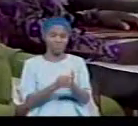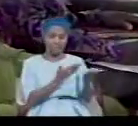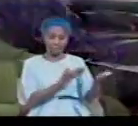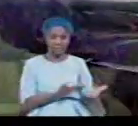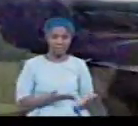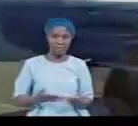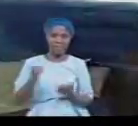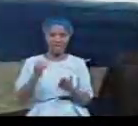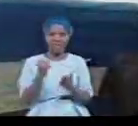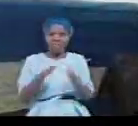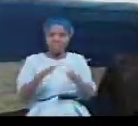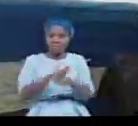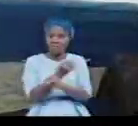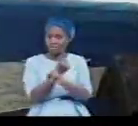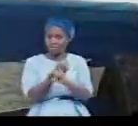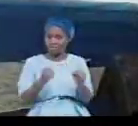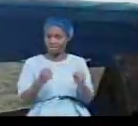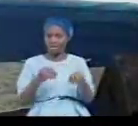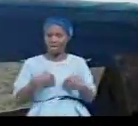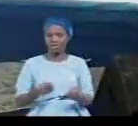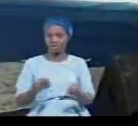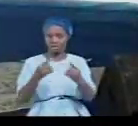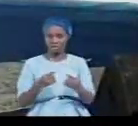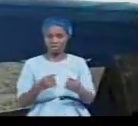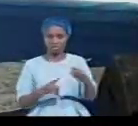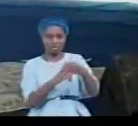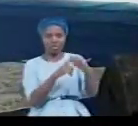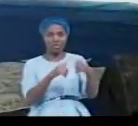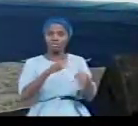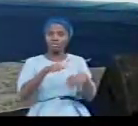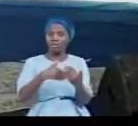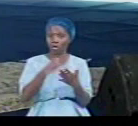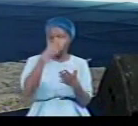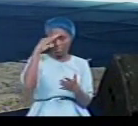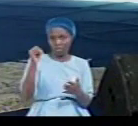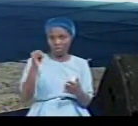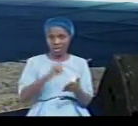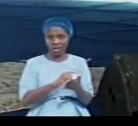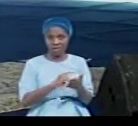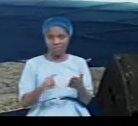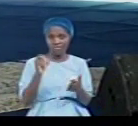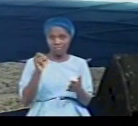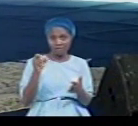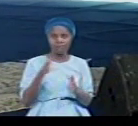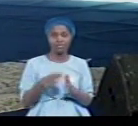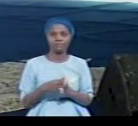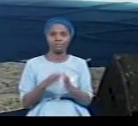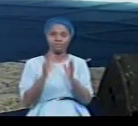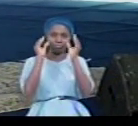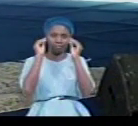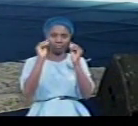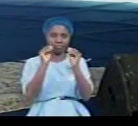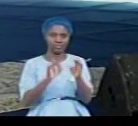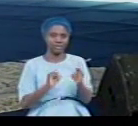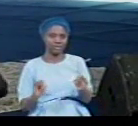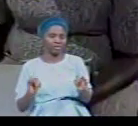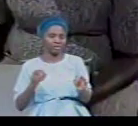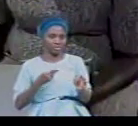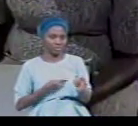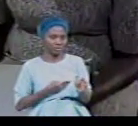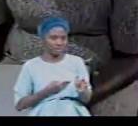has appeared unto all men. Look at verse 12. In verse 12, teaching us